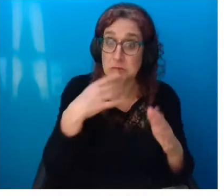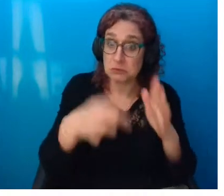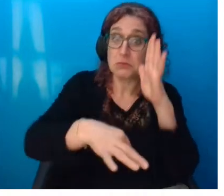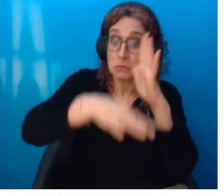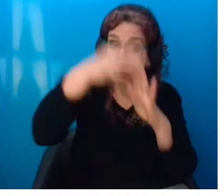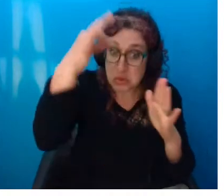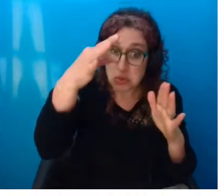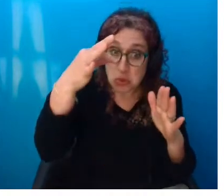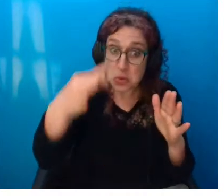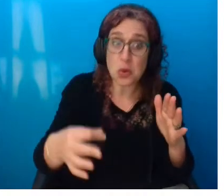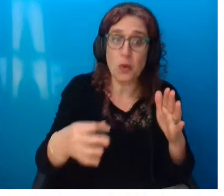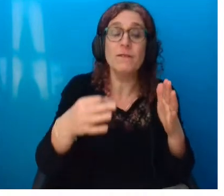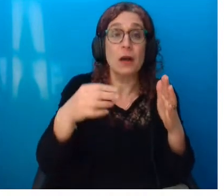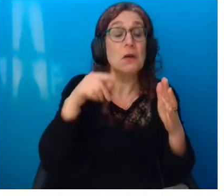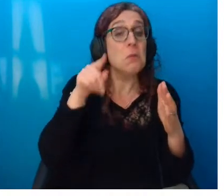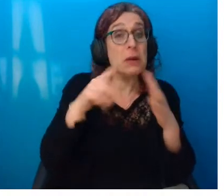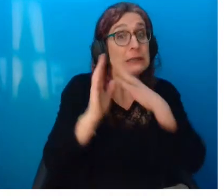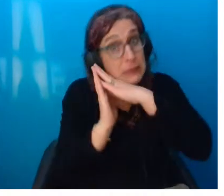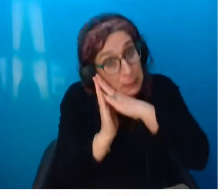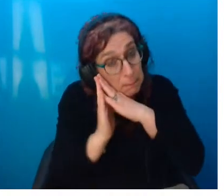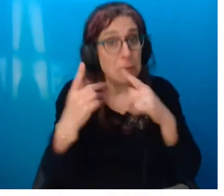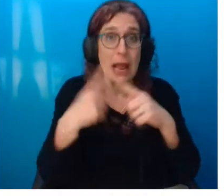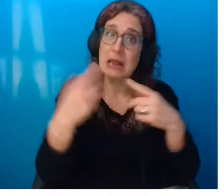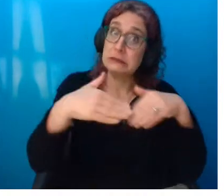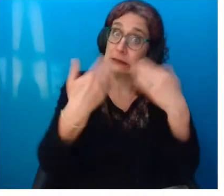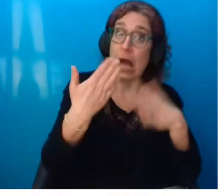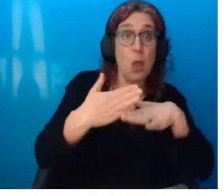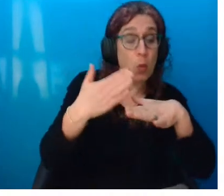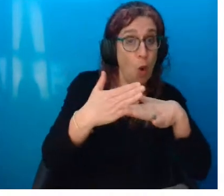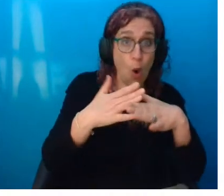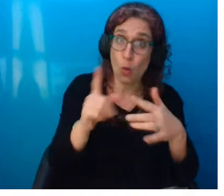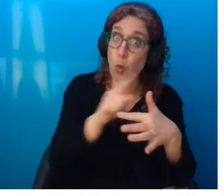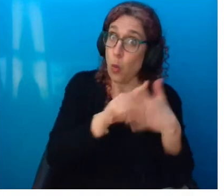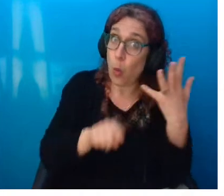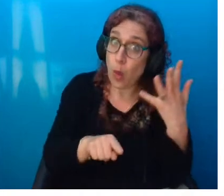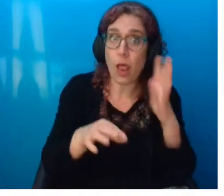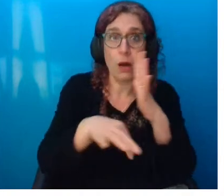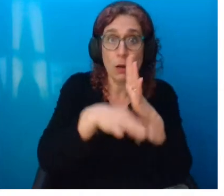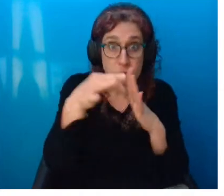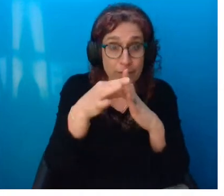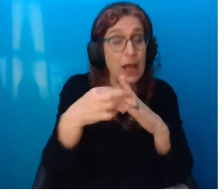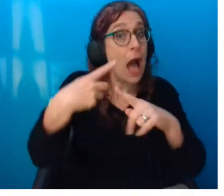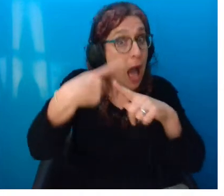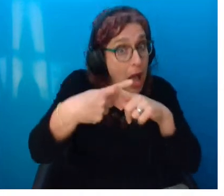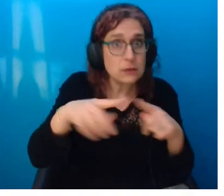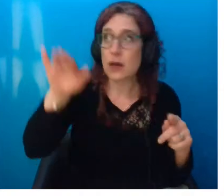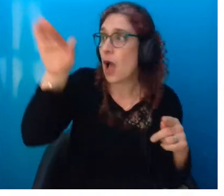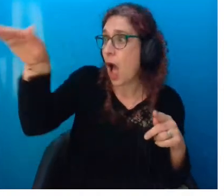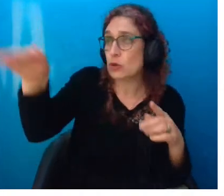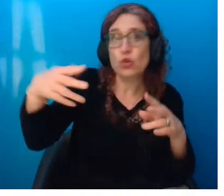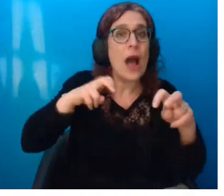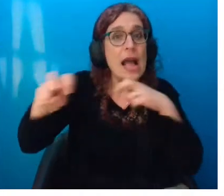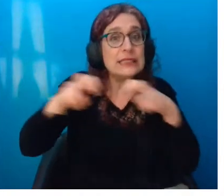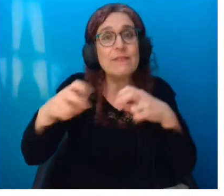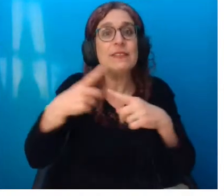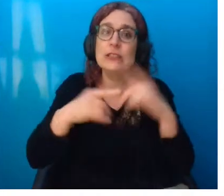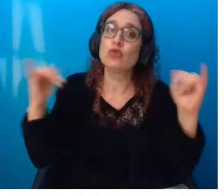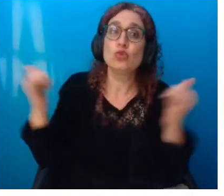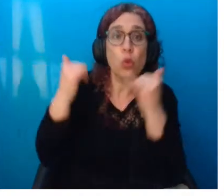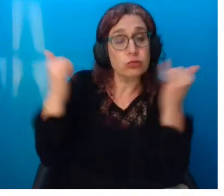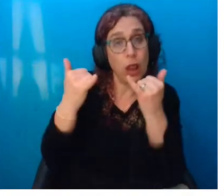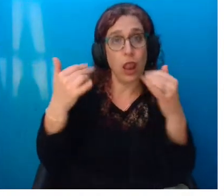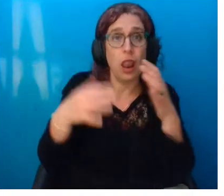symptoms, sleep quality, and daily work or school activities, as well as outdoor activities and social activities.